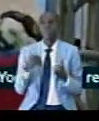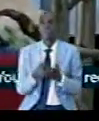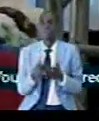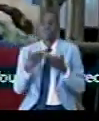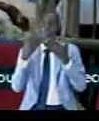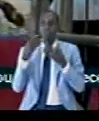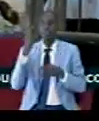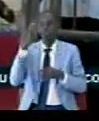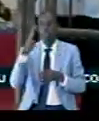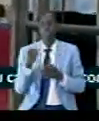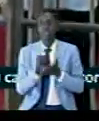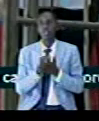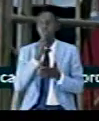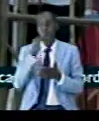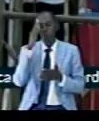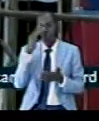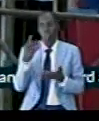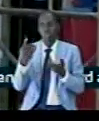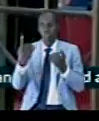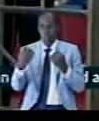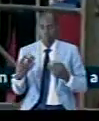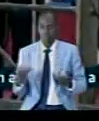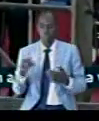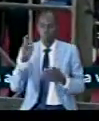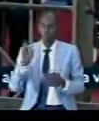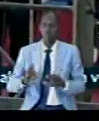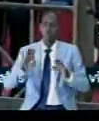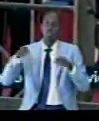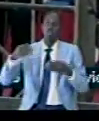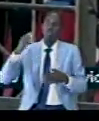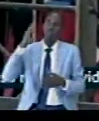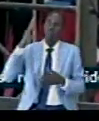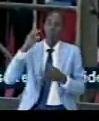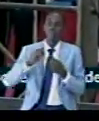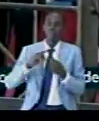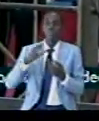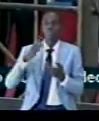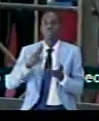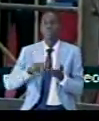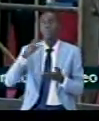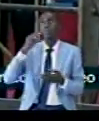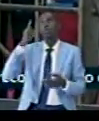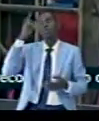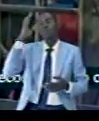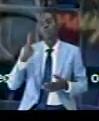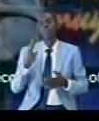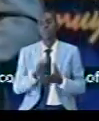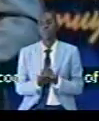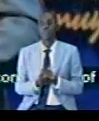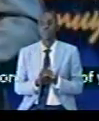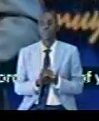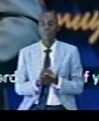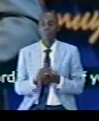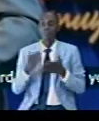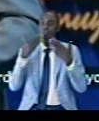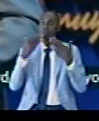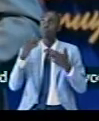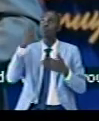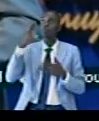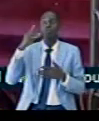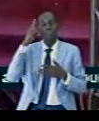alaye idi yen ni mo ni ma fi jere si agbara olorun alaye. God for the healing of her mommy